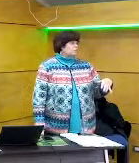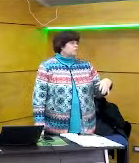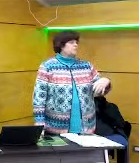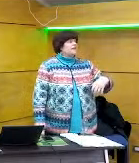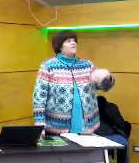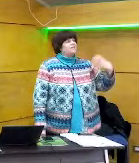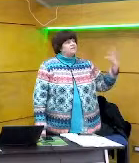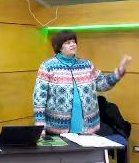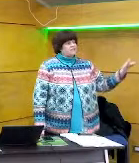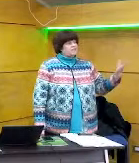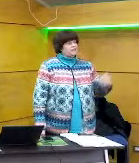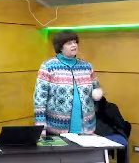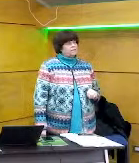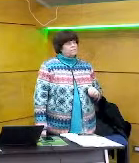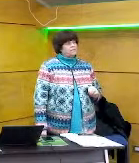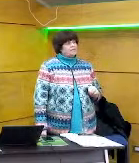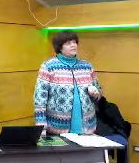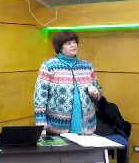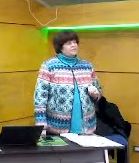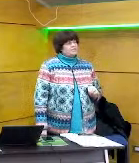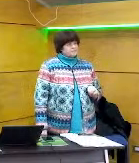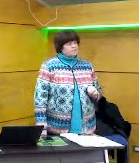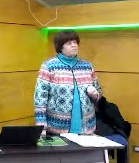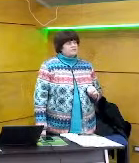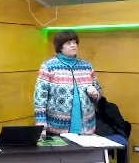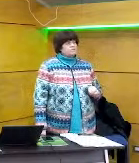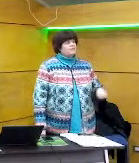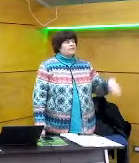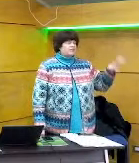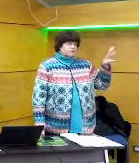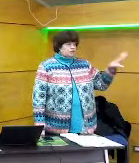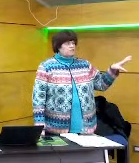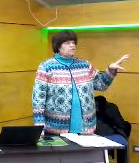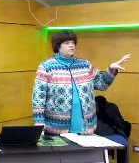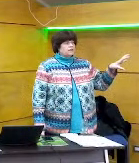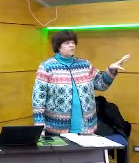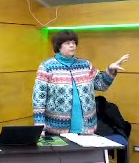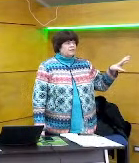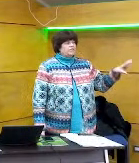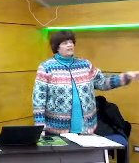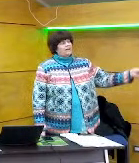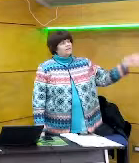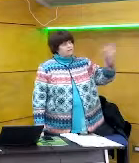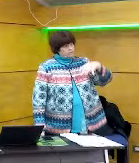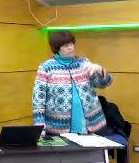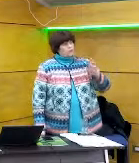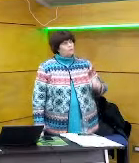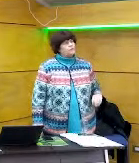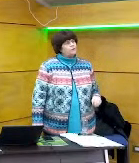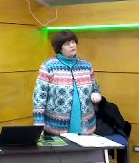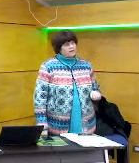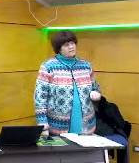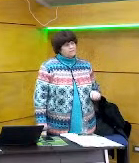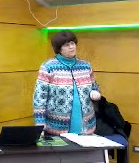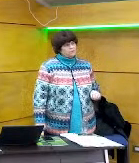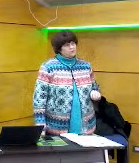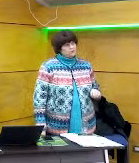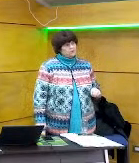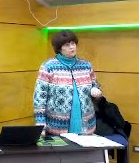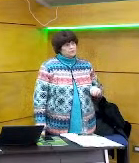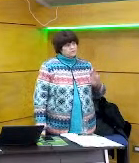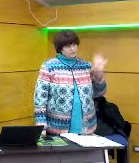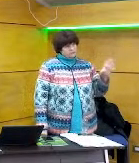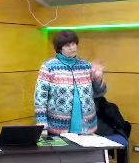3 hours, and they submit something, and the judges are reading that while we do other activities